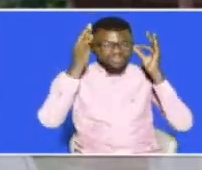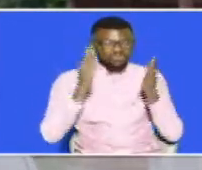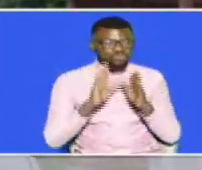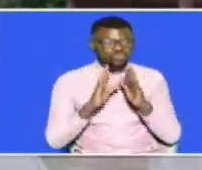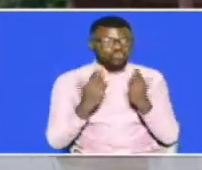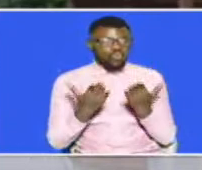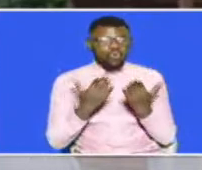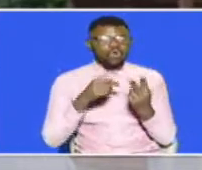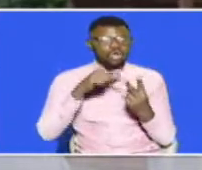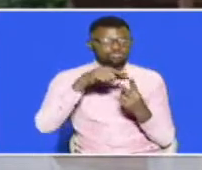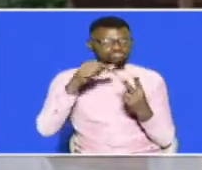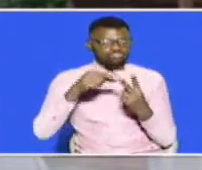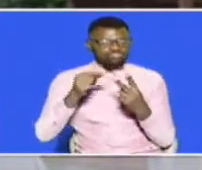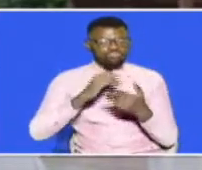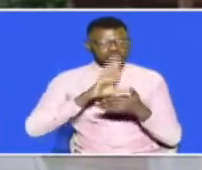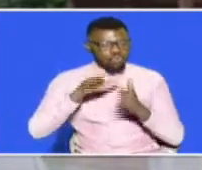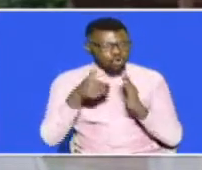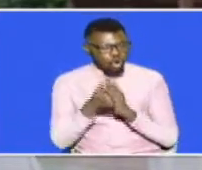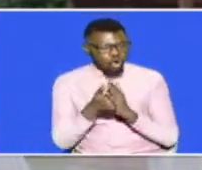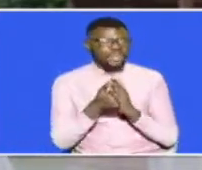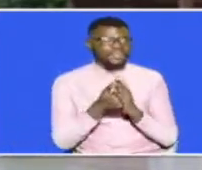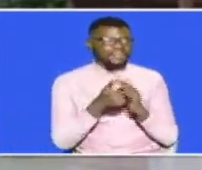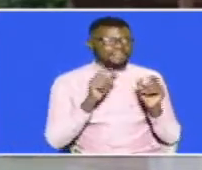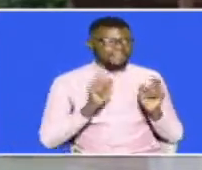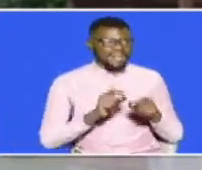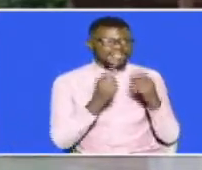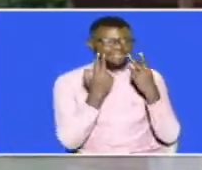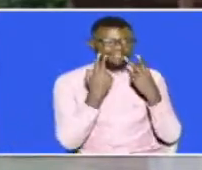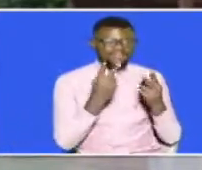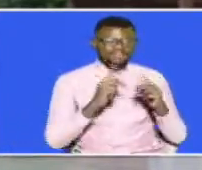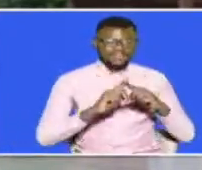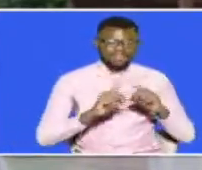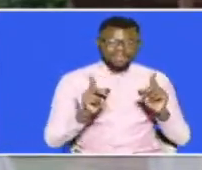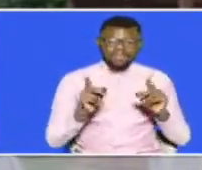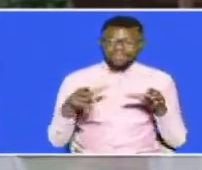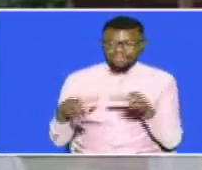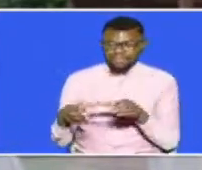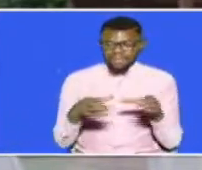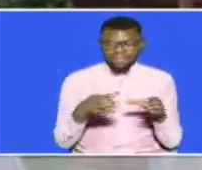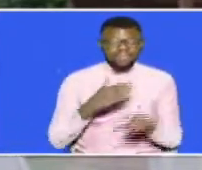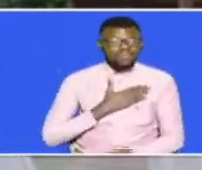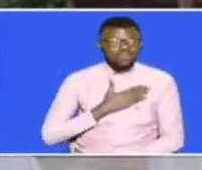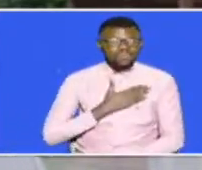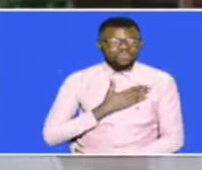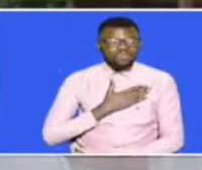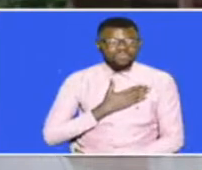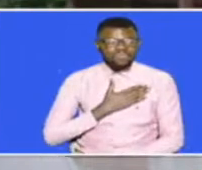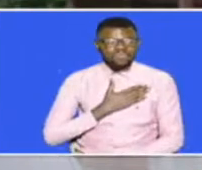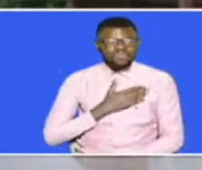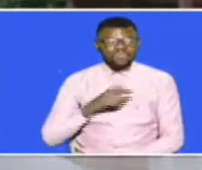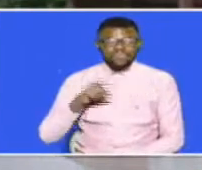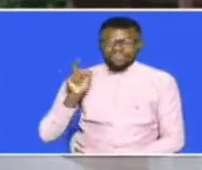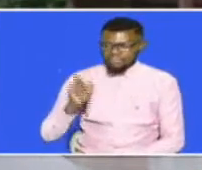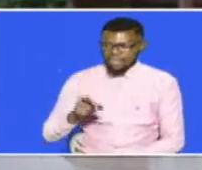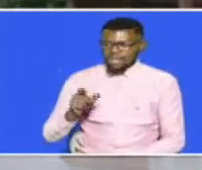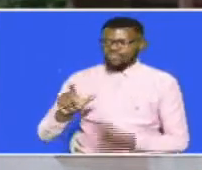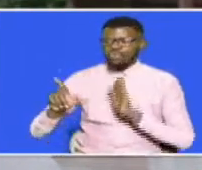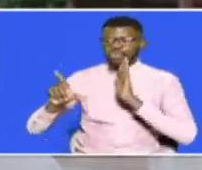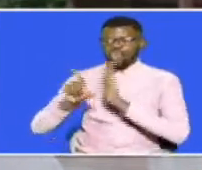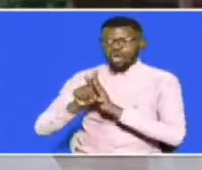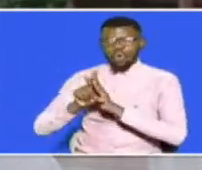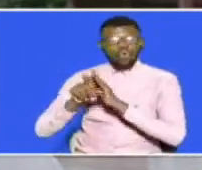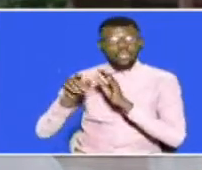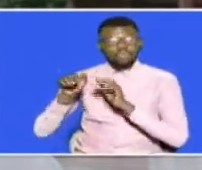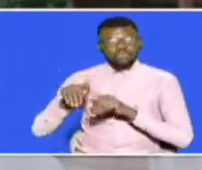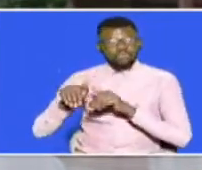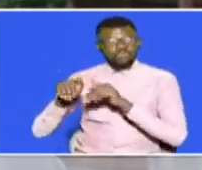we decided we look at all the options. But at the same time, as a party, we must fulfill the requirements of the law